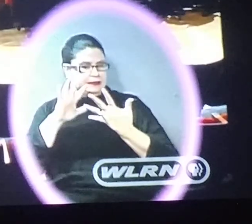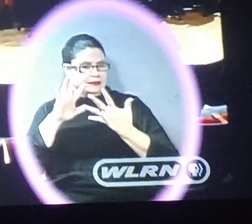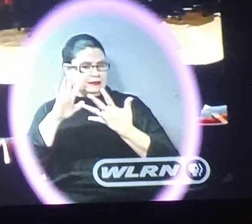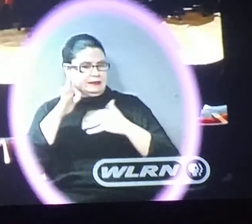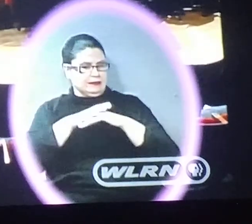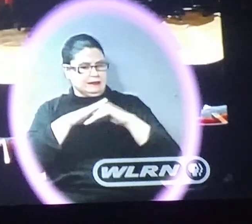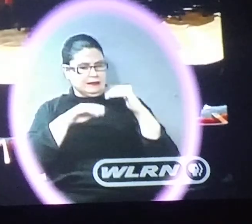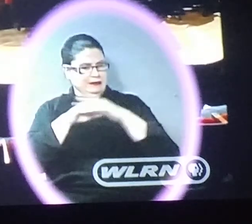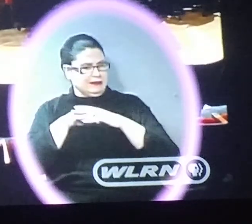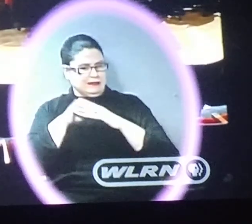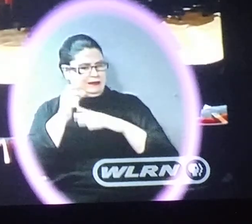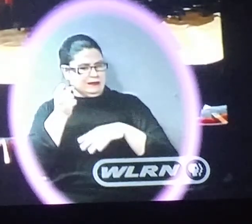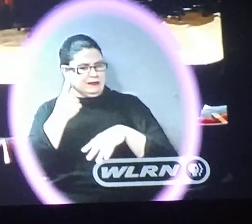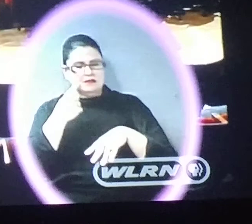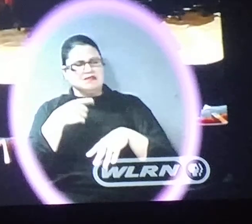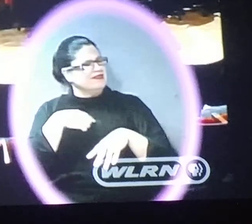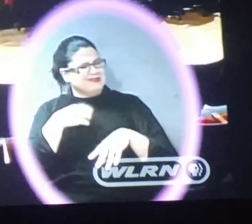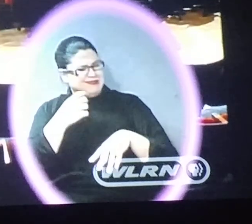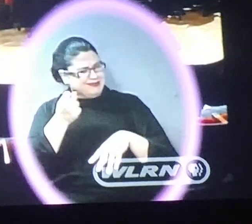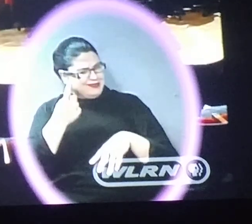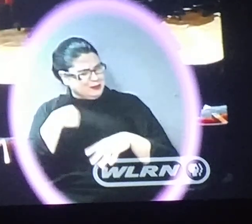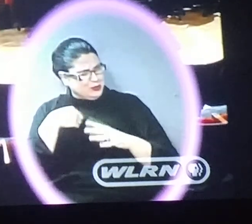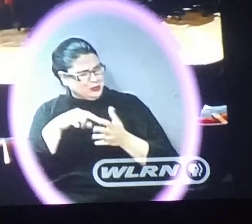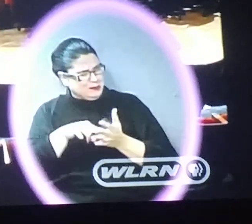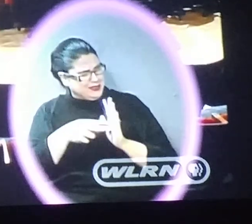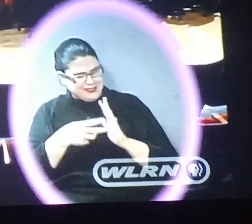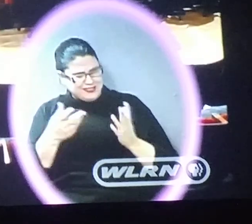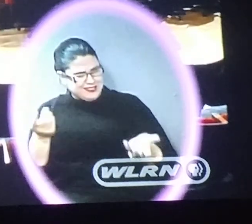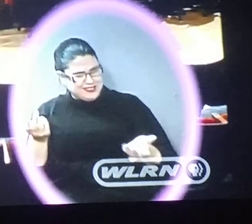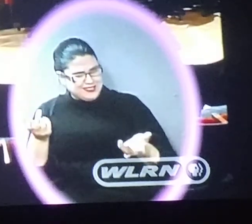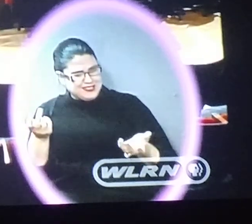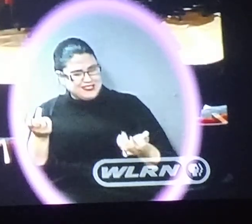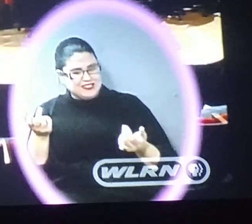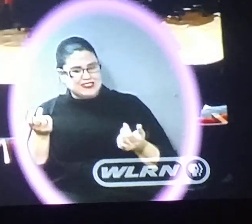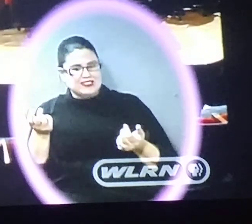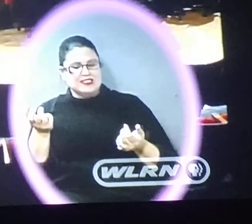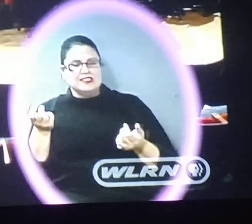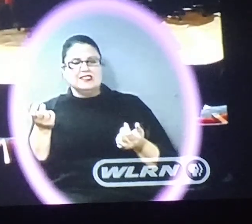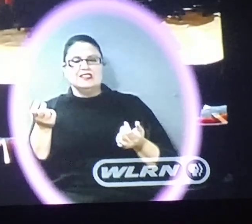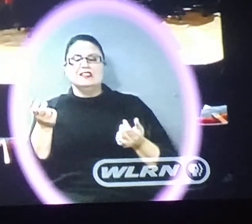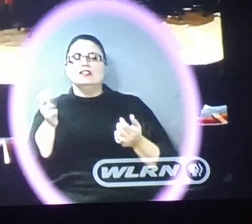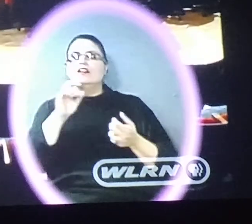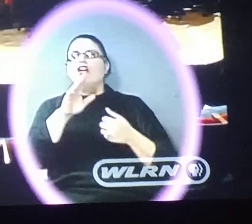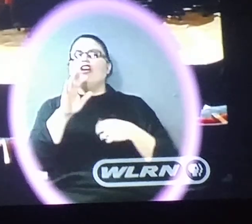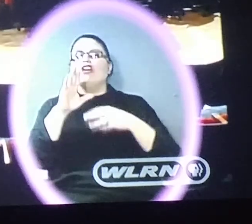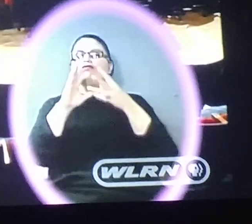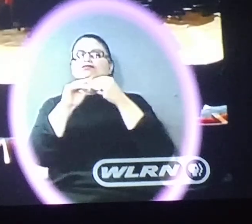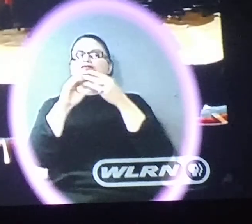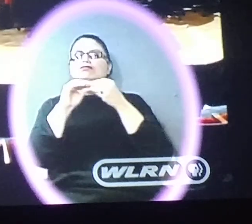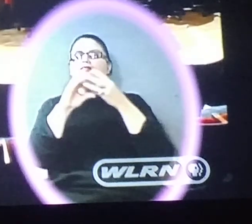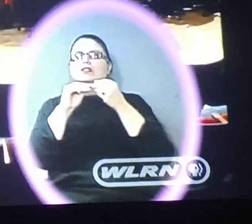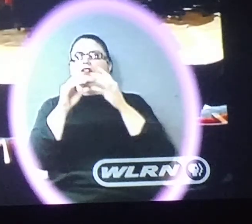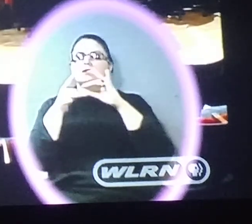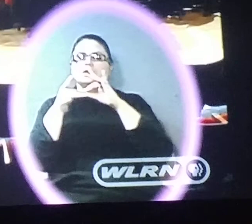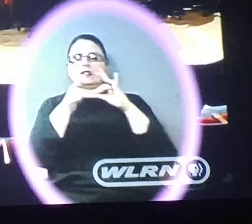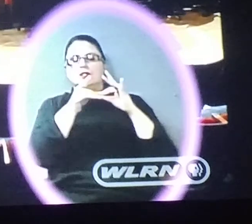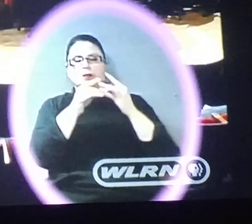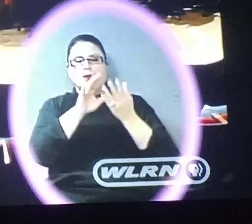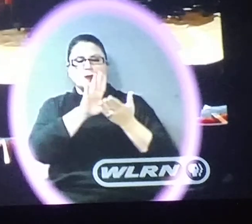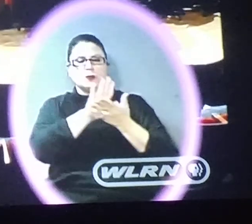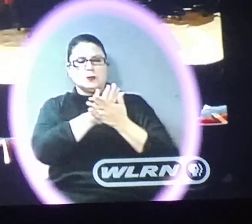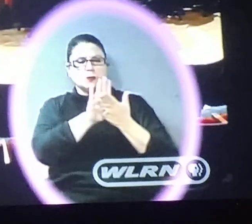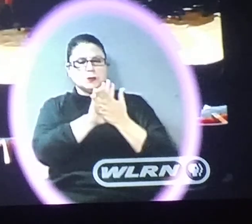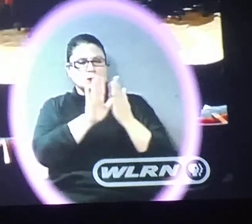I'm sorry, I'm confused. The speaker's issue usually has a nexus to the school district, and what I'm reading, I'm just not clear on